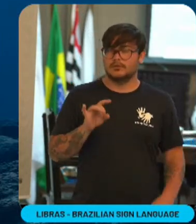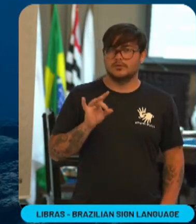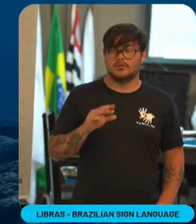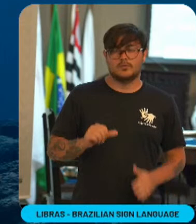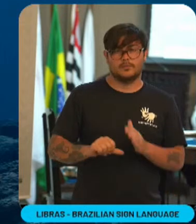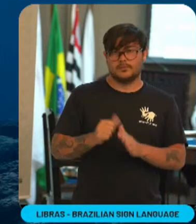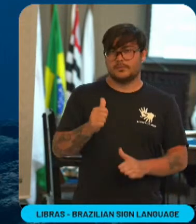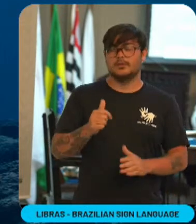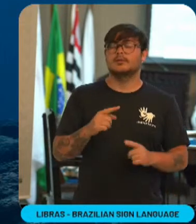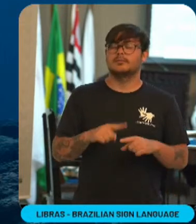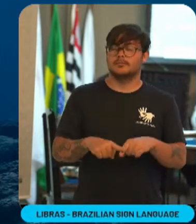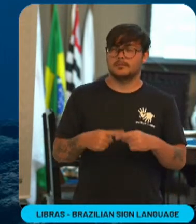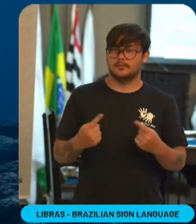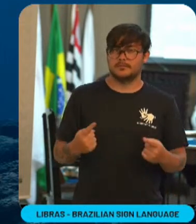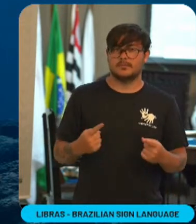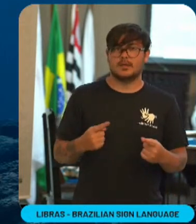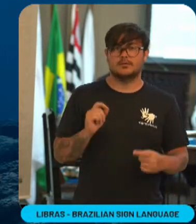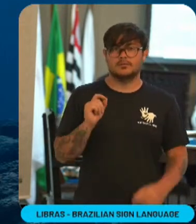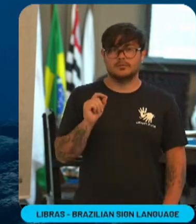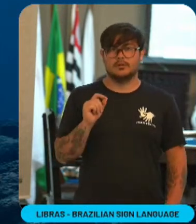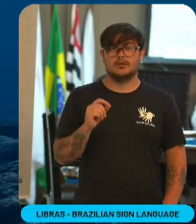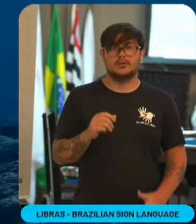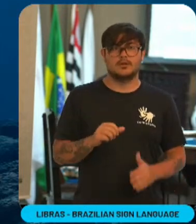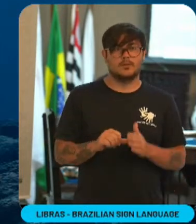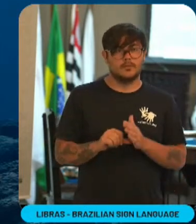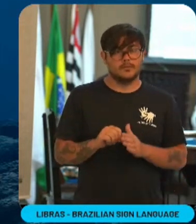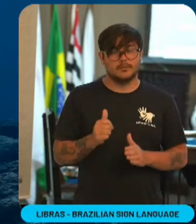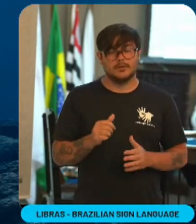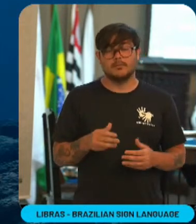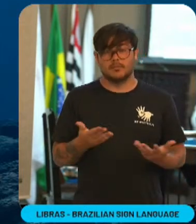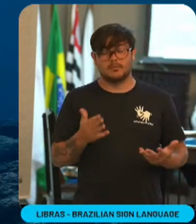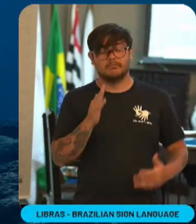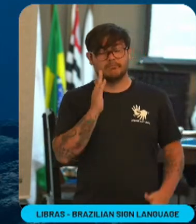better. And that's why not only